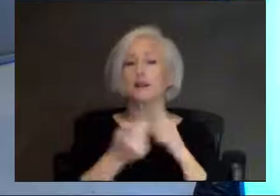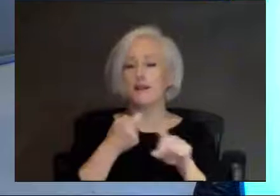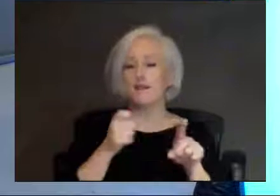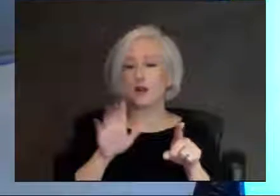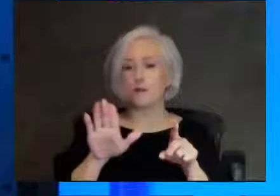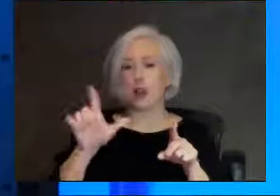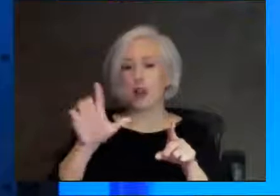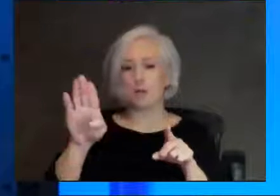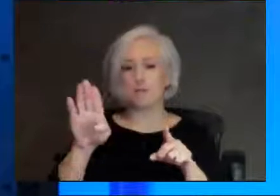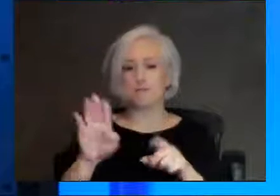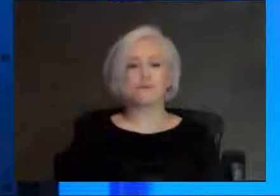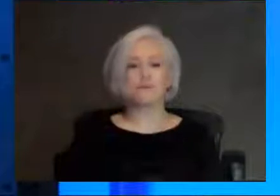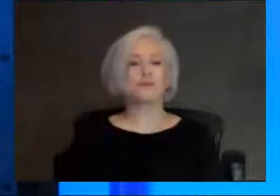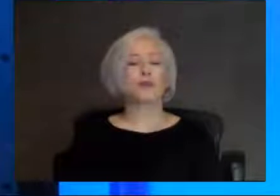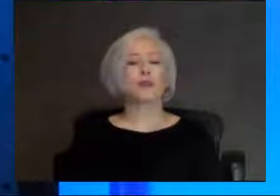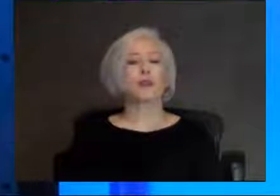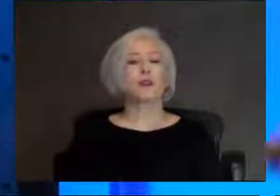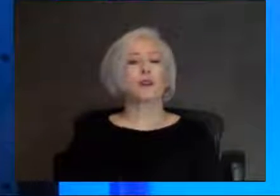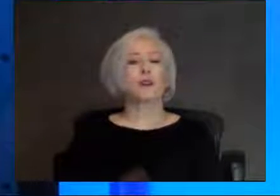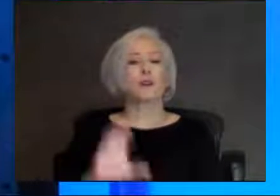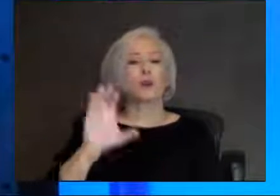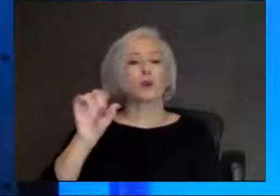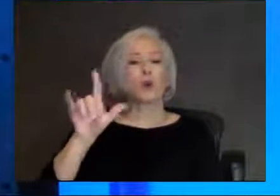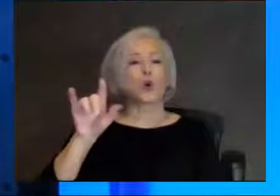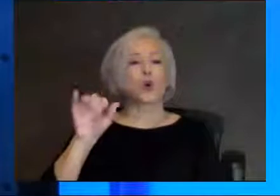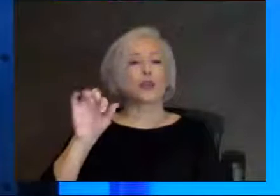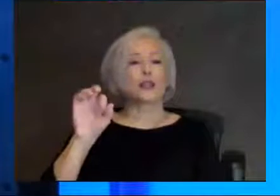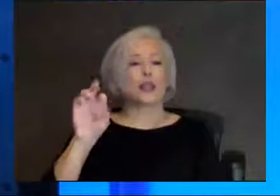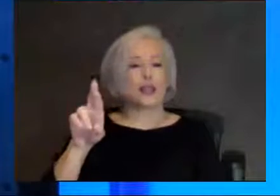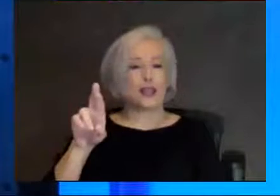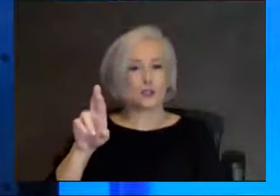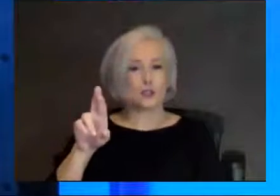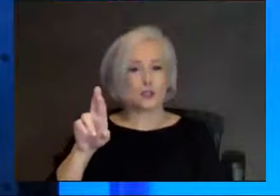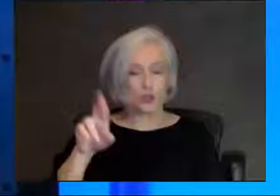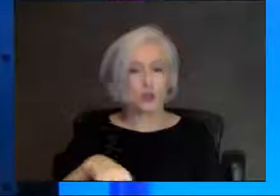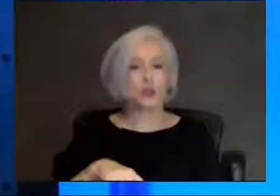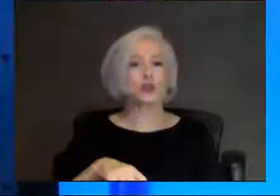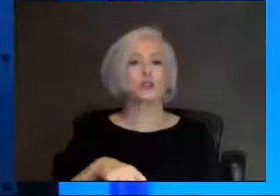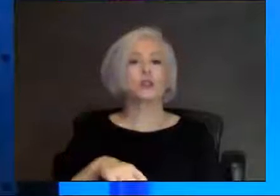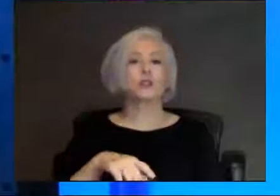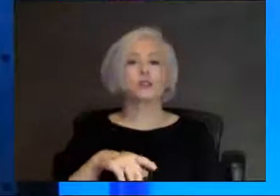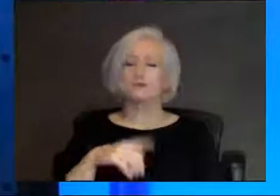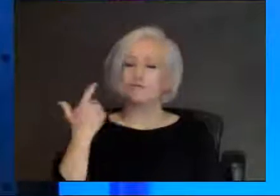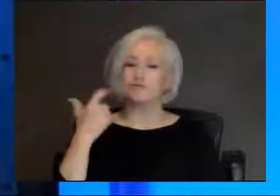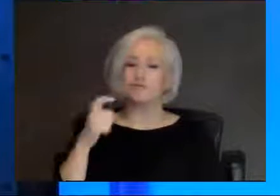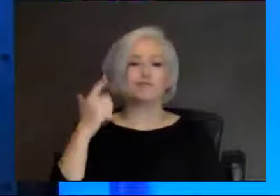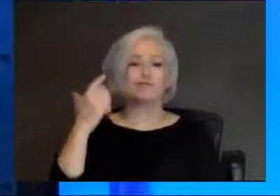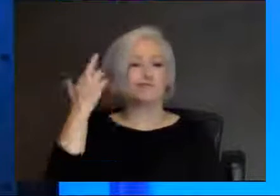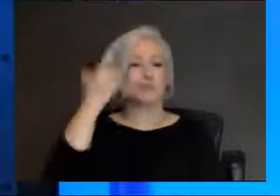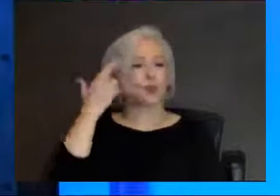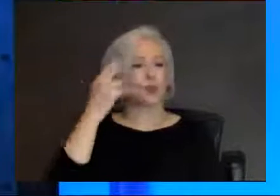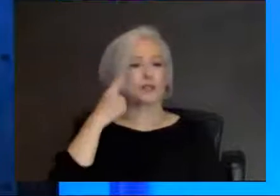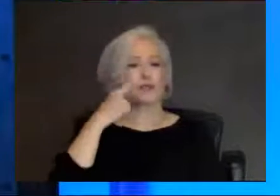So, colon cancer, or like foreign say cancer, is a major reason for a lot of people, a lot